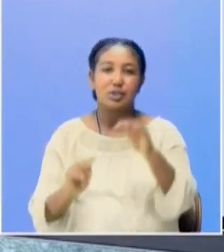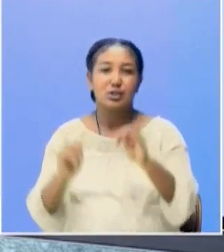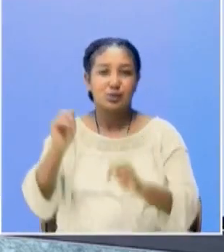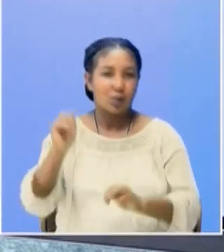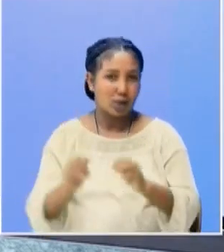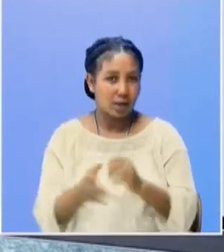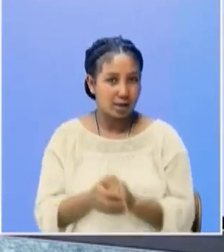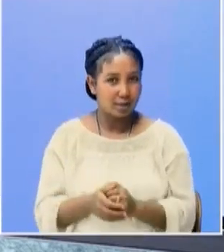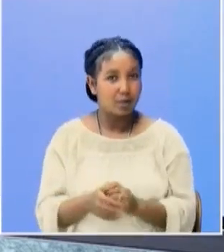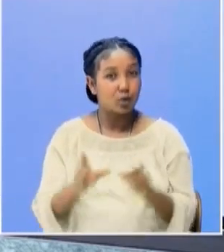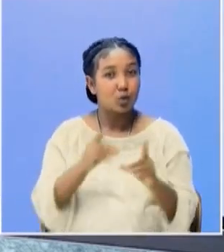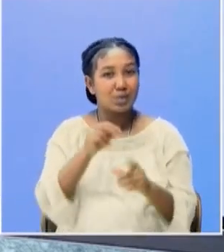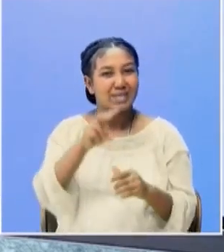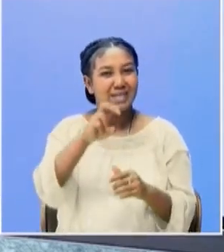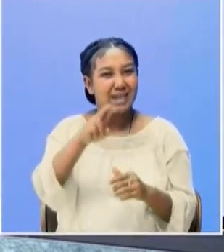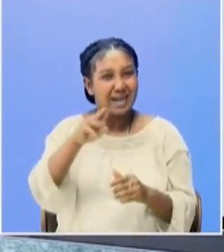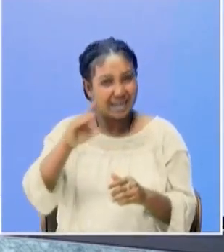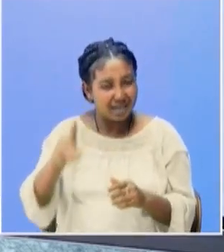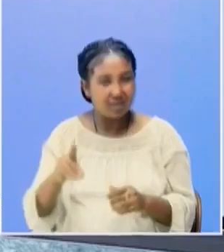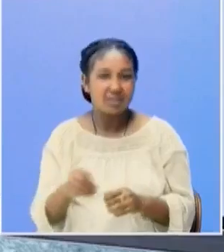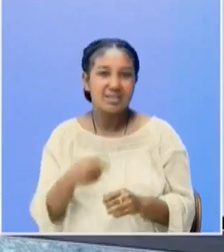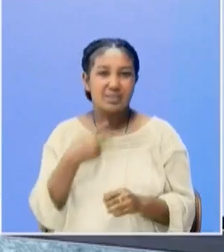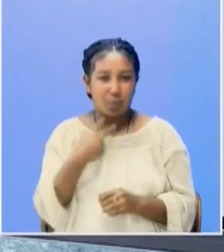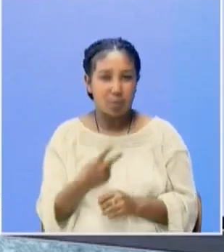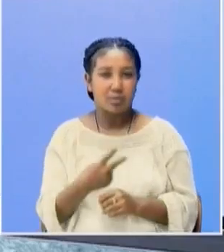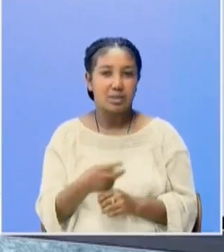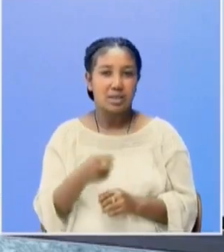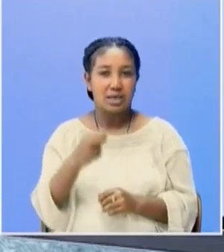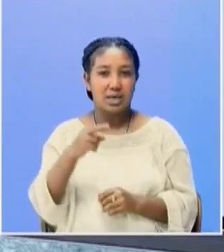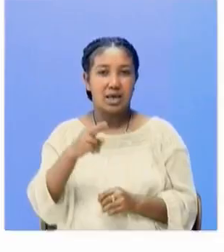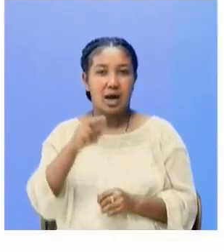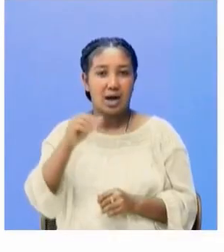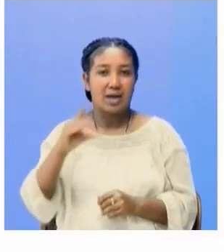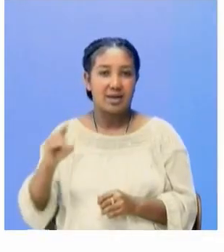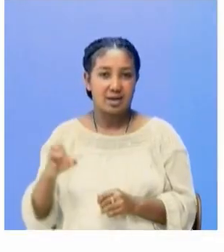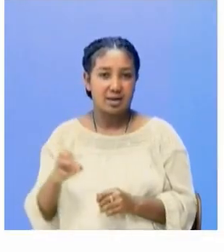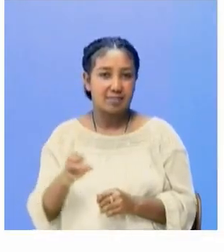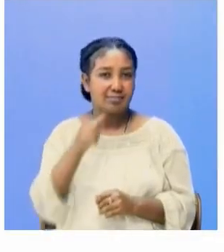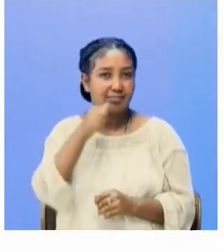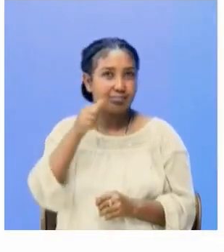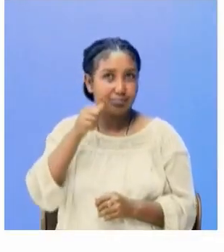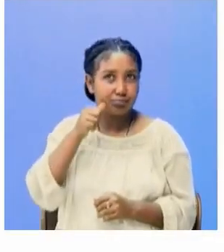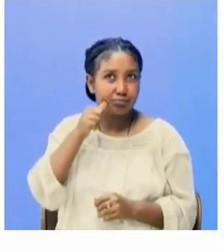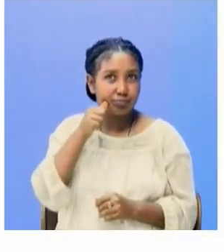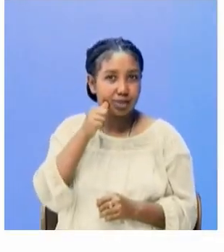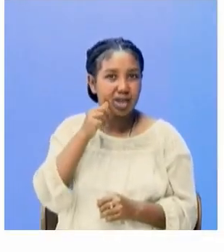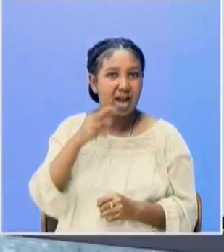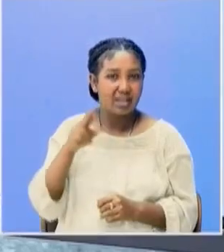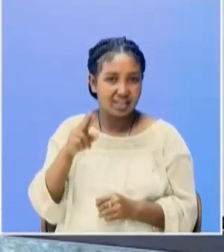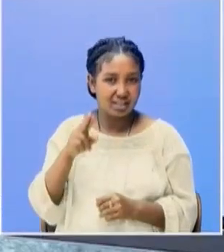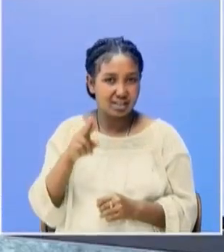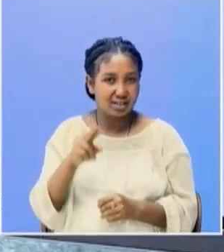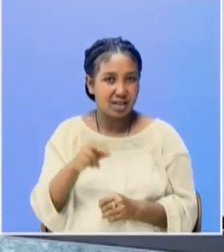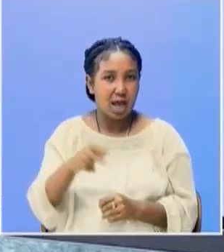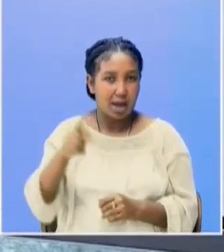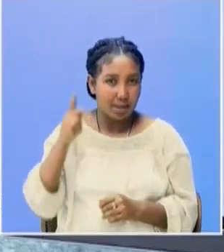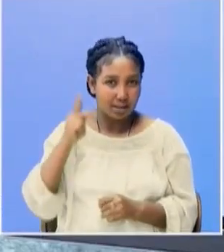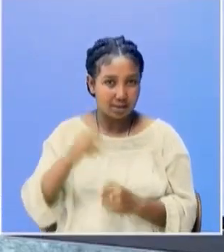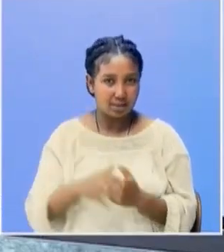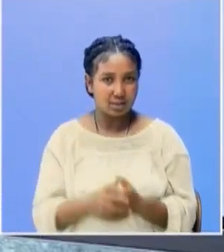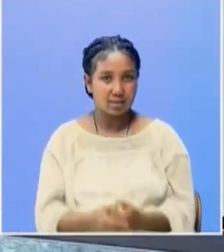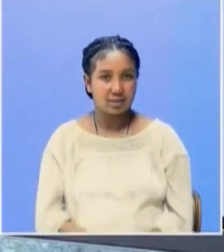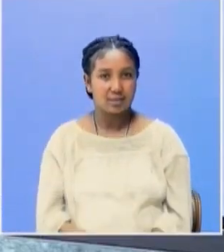story. Don't say read, because we said what happened just maybe last week